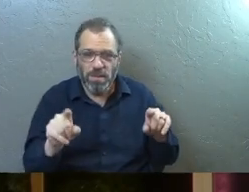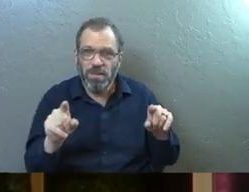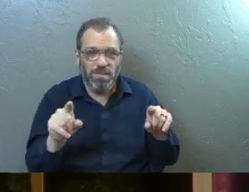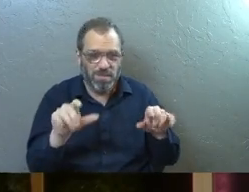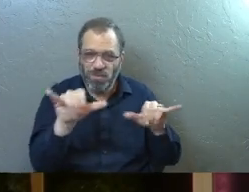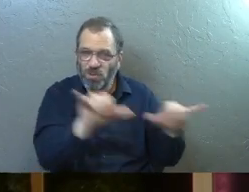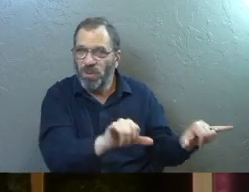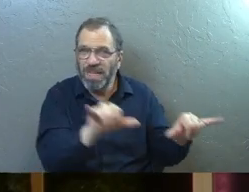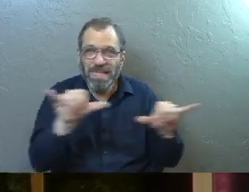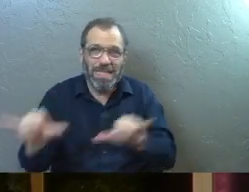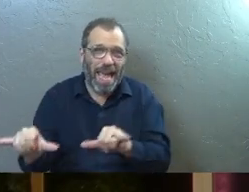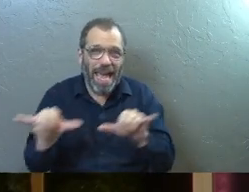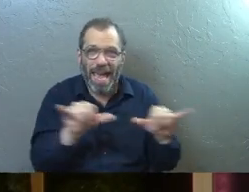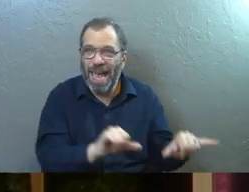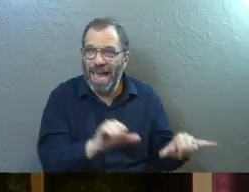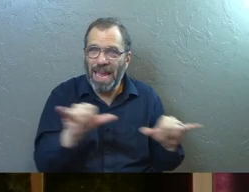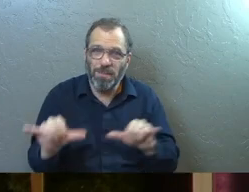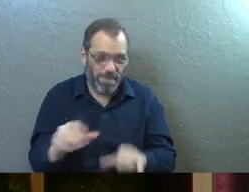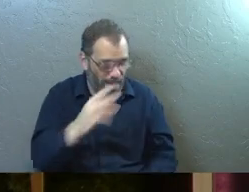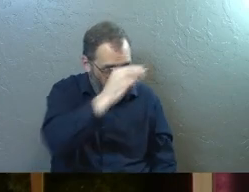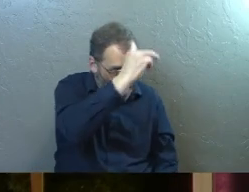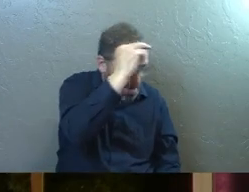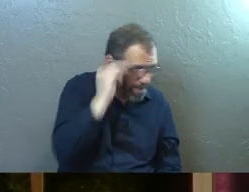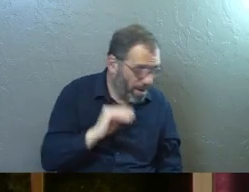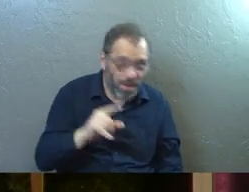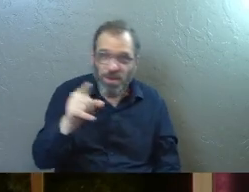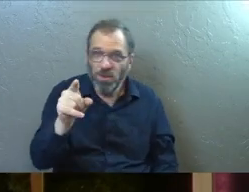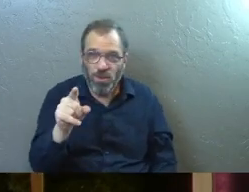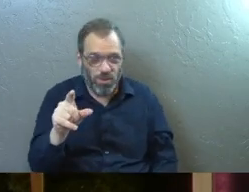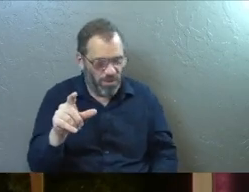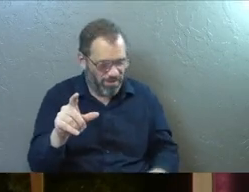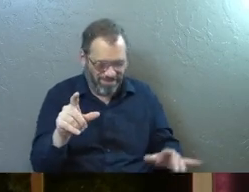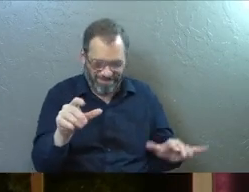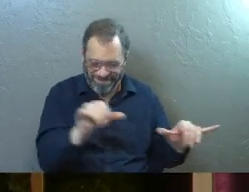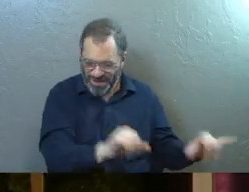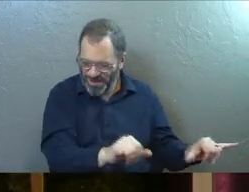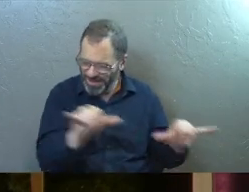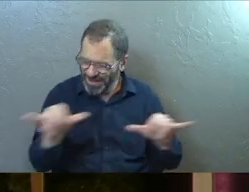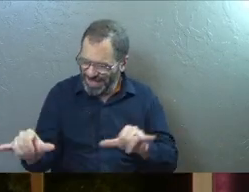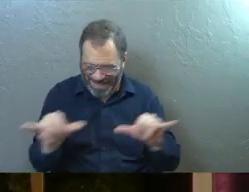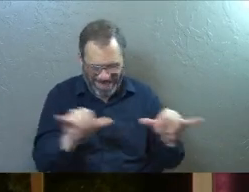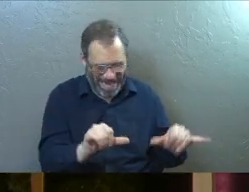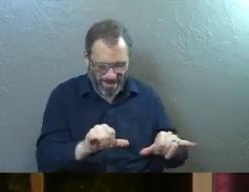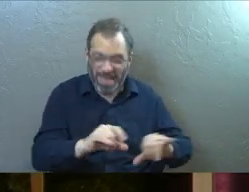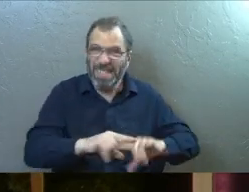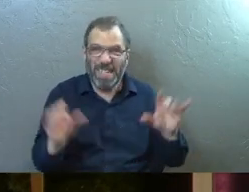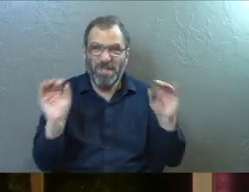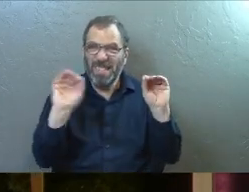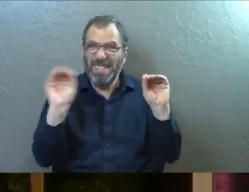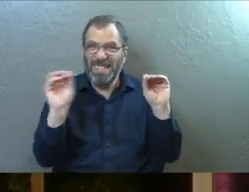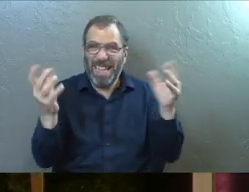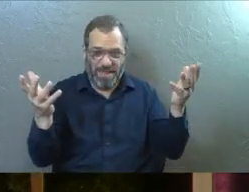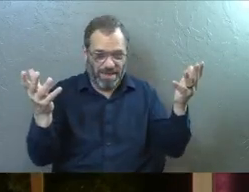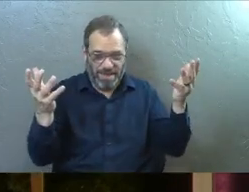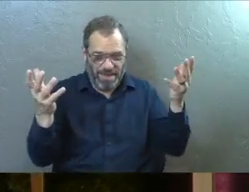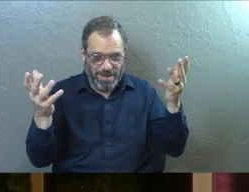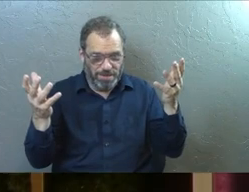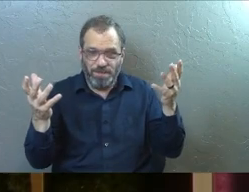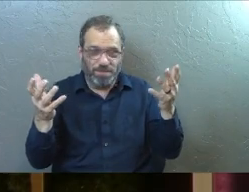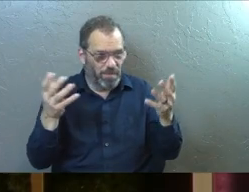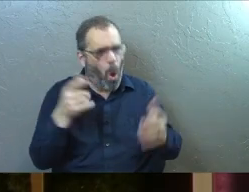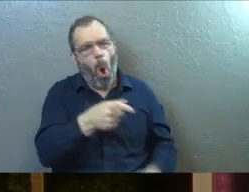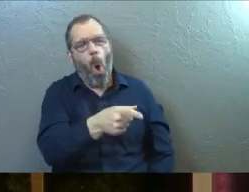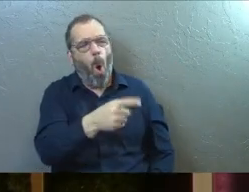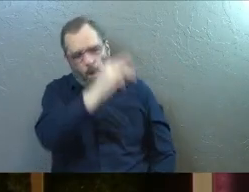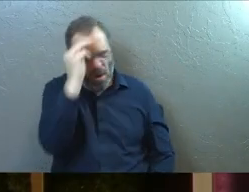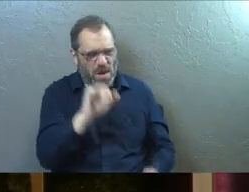nothing. Like, there's nothing different. There's nothing about her that was like, oh, that's why she can do